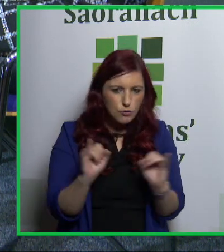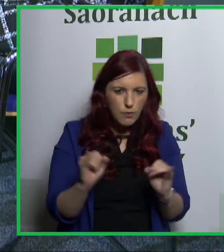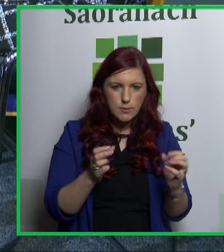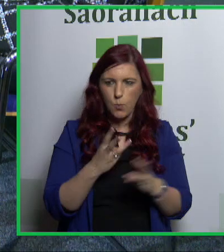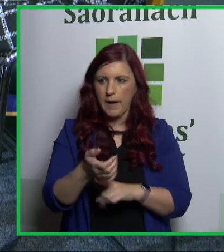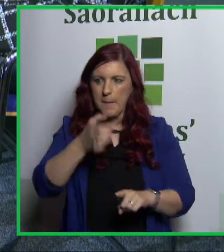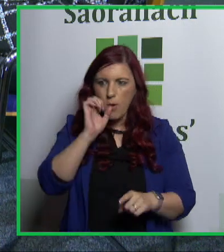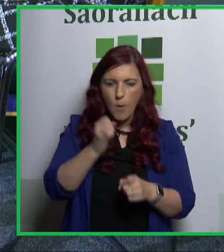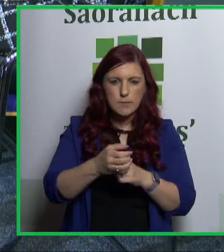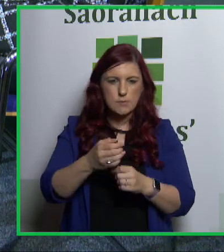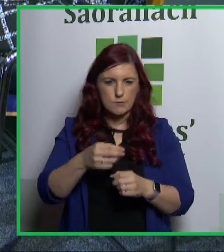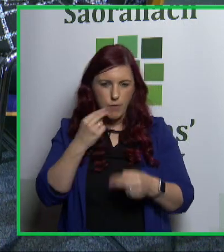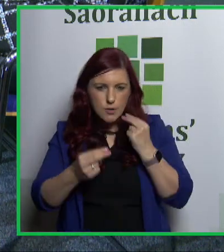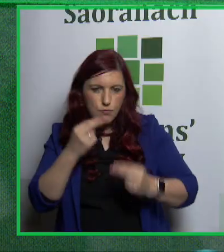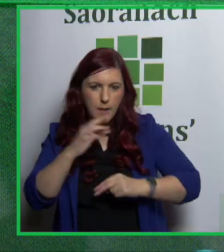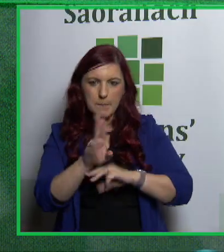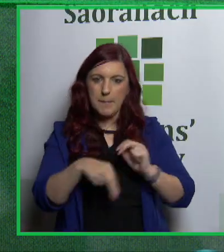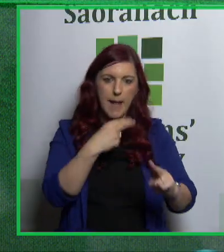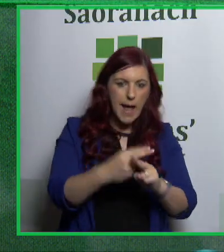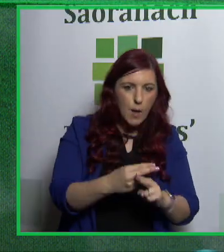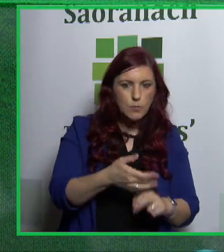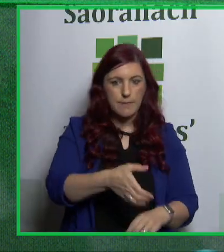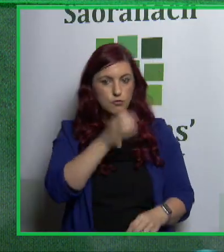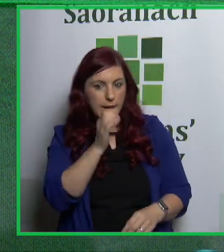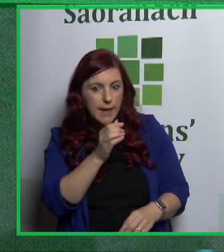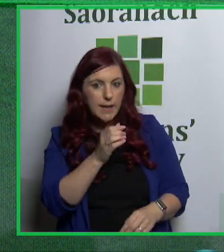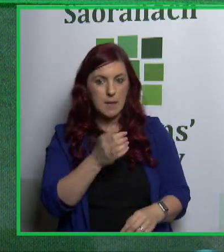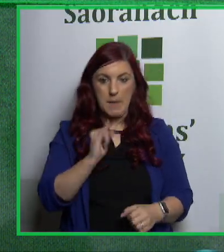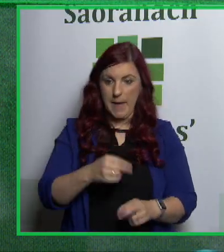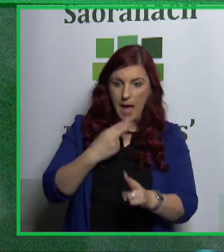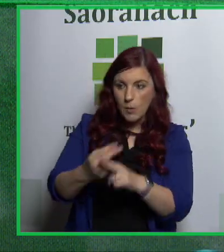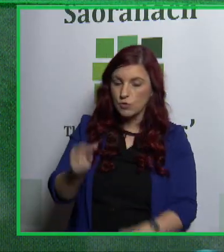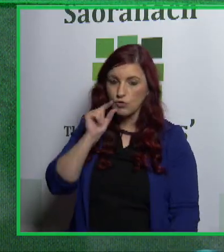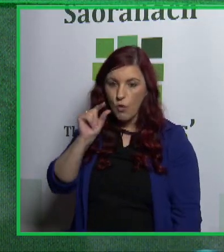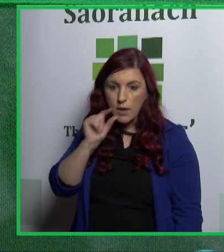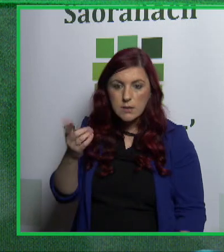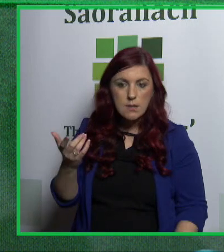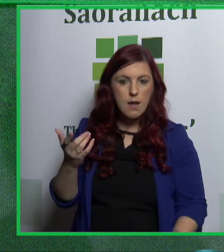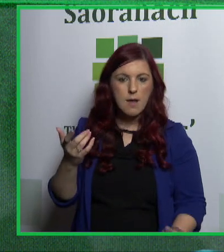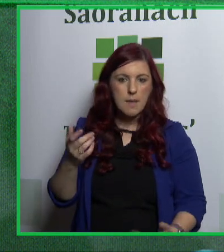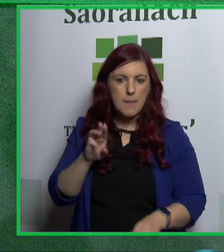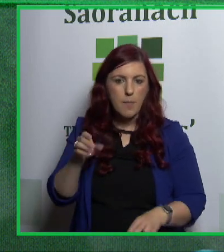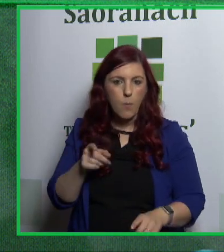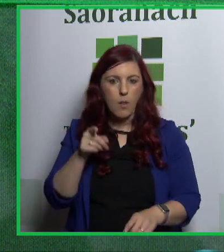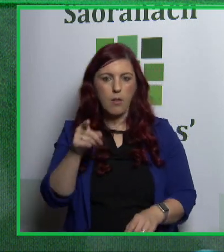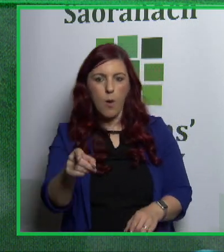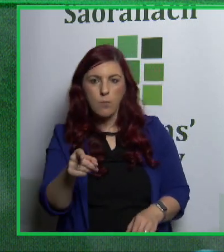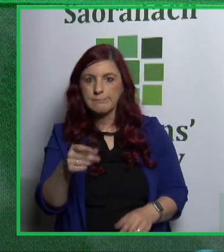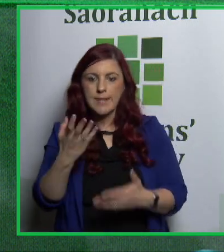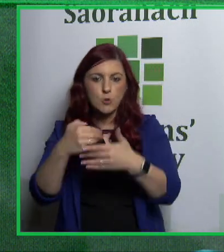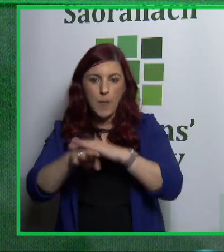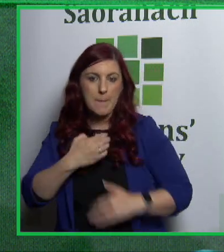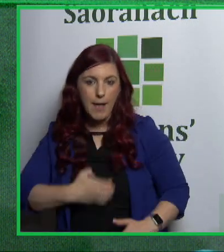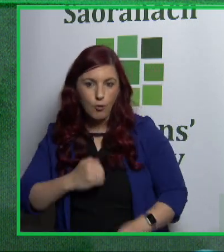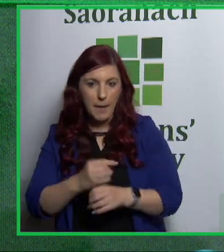in restaurants, people will go out, they'll have a pint, people will go out, they'll have a joint, people will go to the bathroom, and sometimes they might have a line of something.